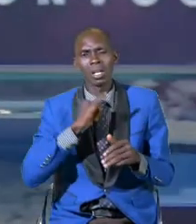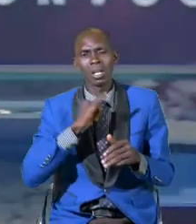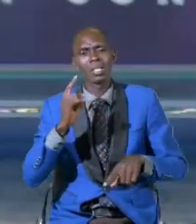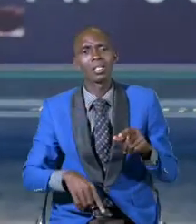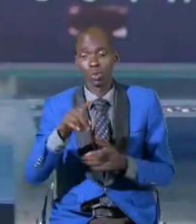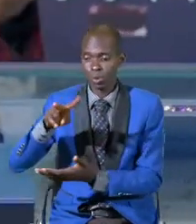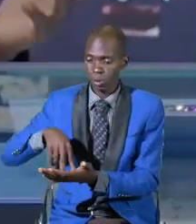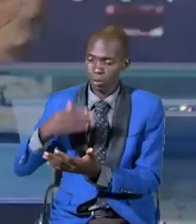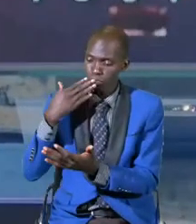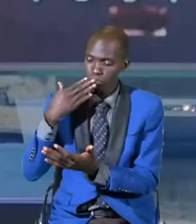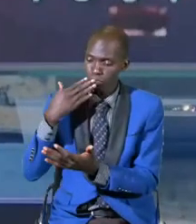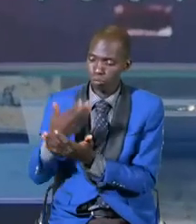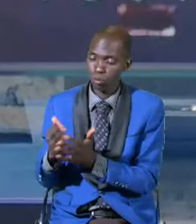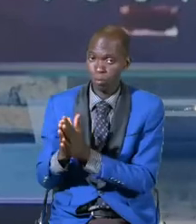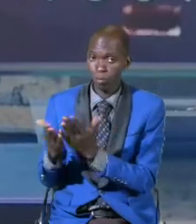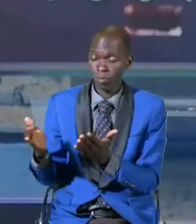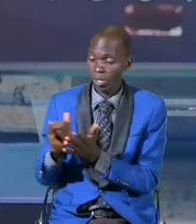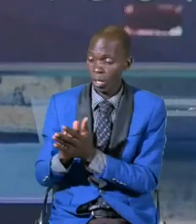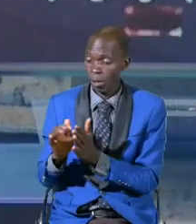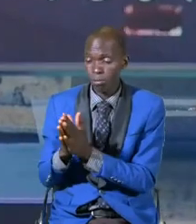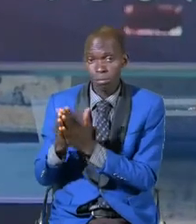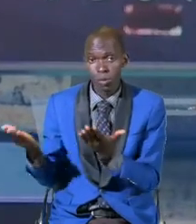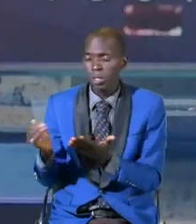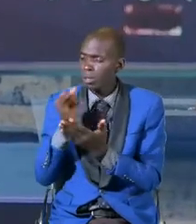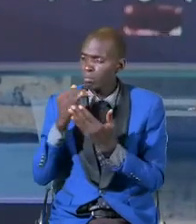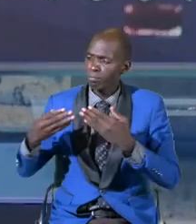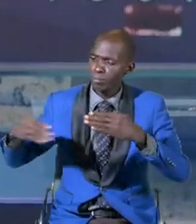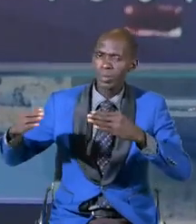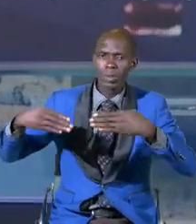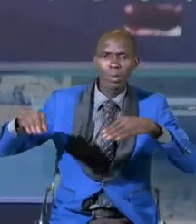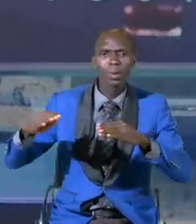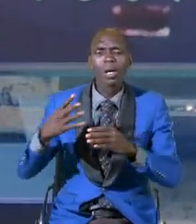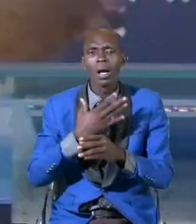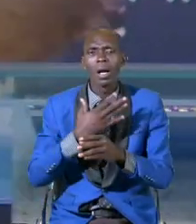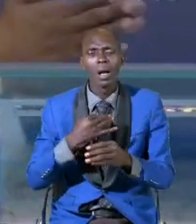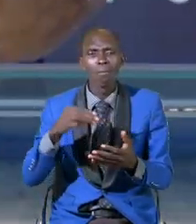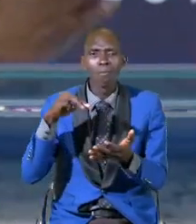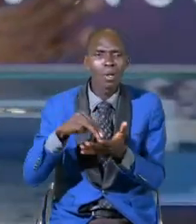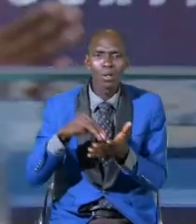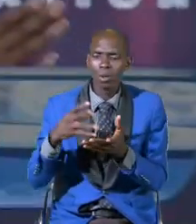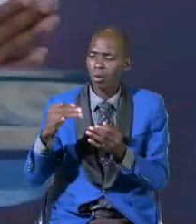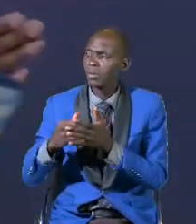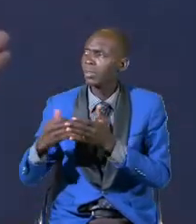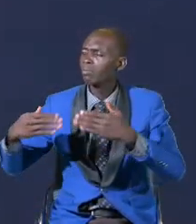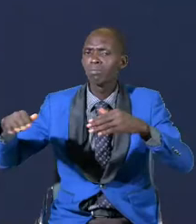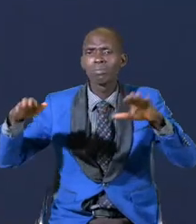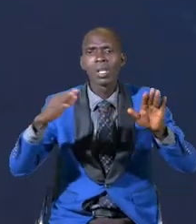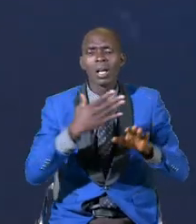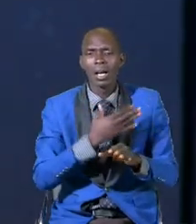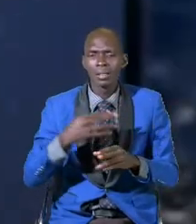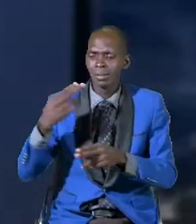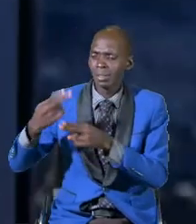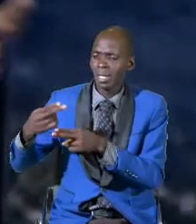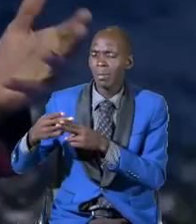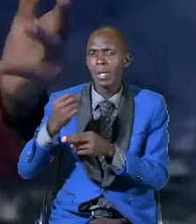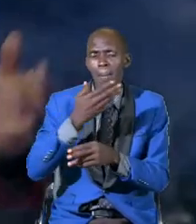that good book is selling, and it's having millions of copies selling, and it says the bestseller by the